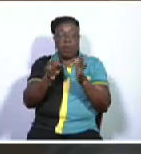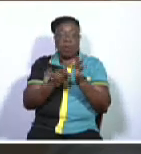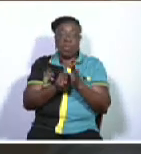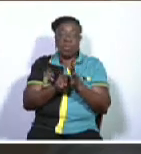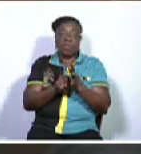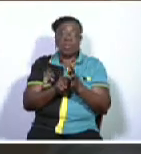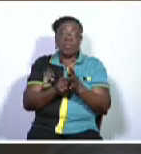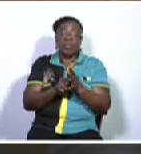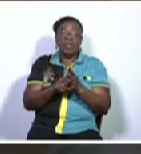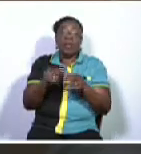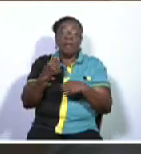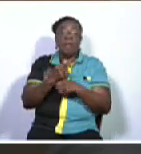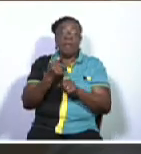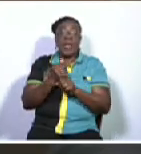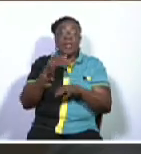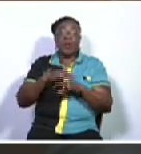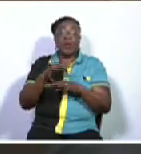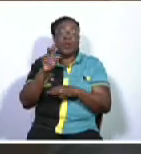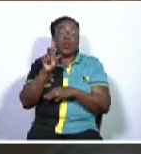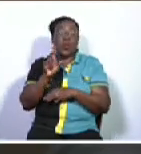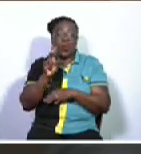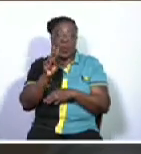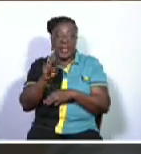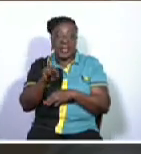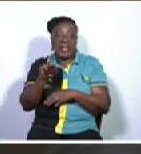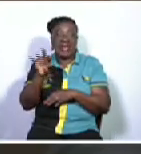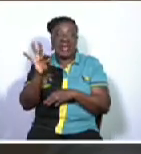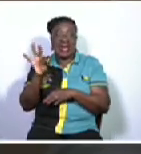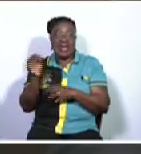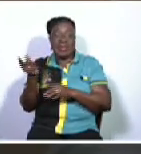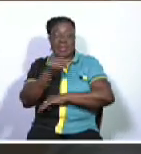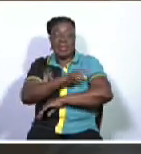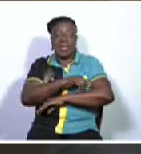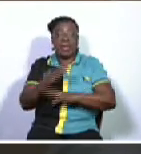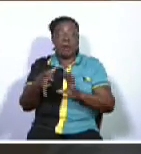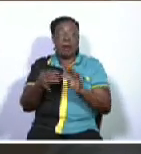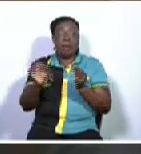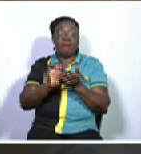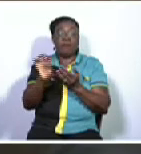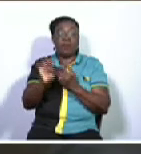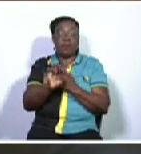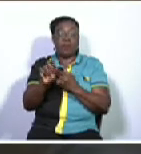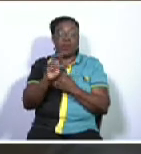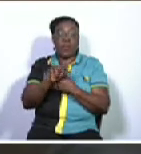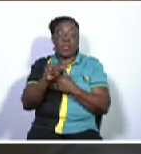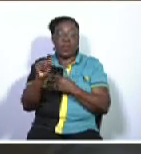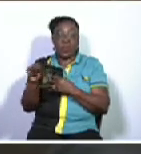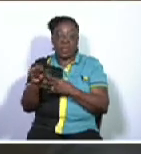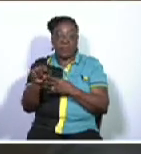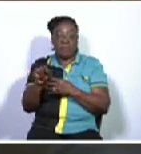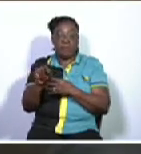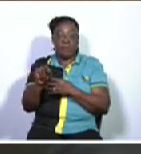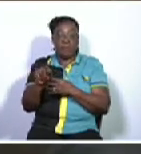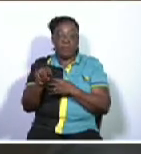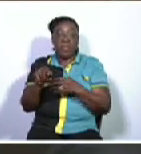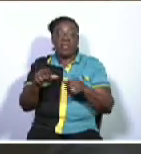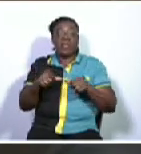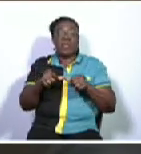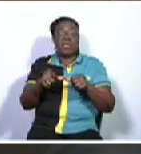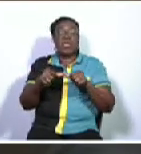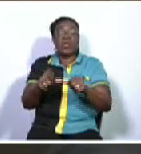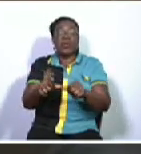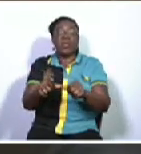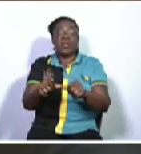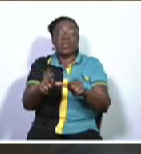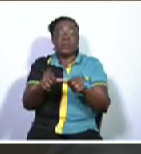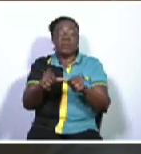on the 29th day of June 2020 until the 31st day of July 2020. Affirms the continuance